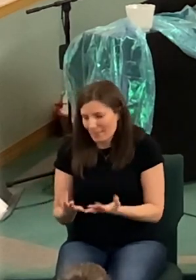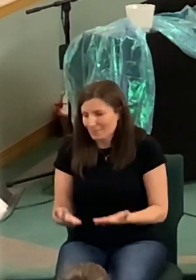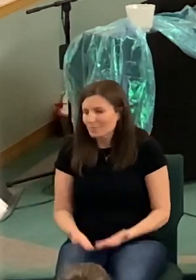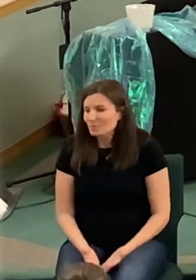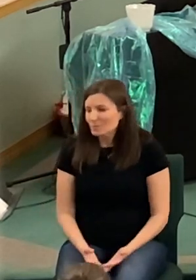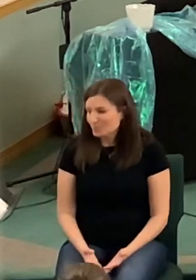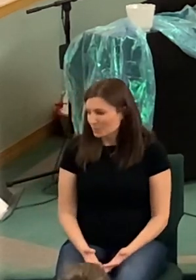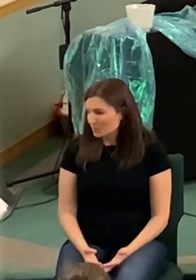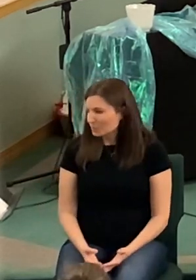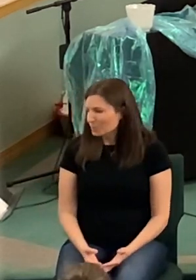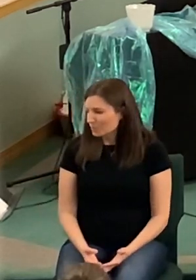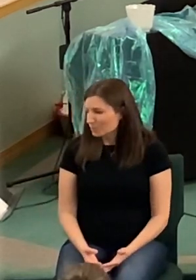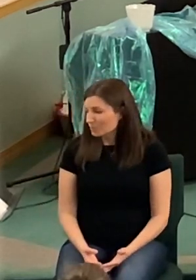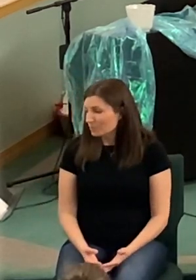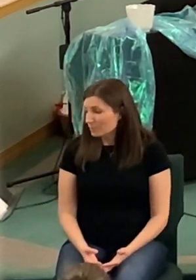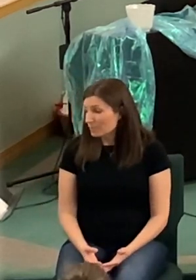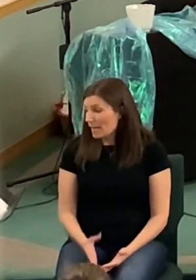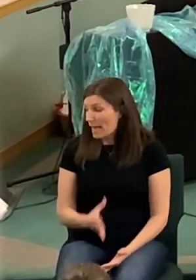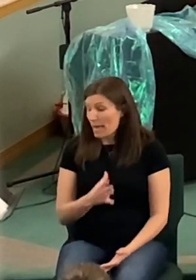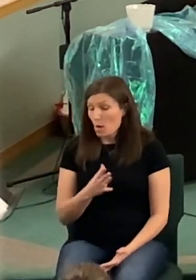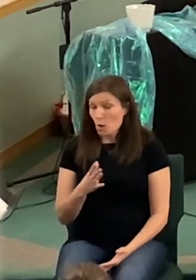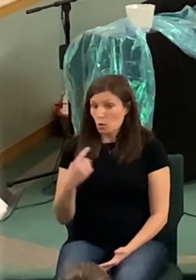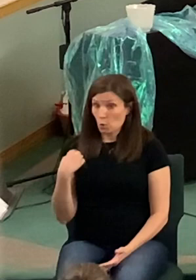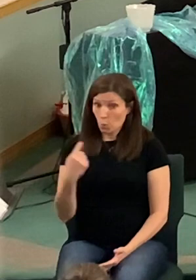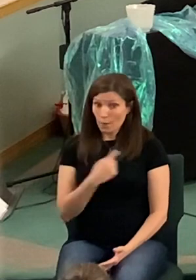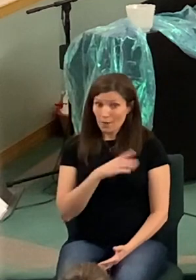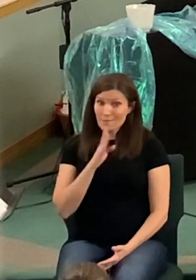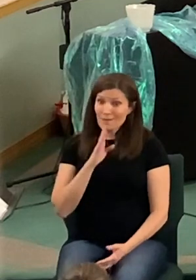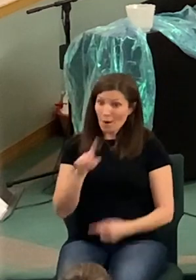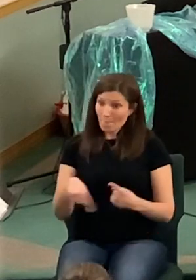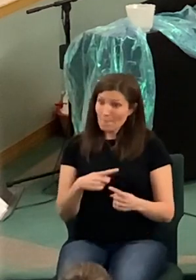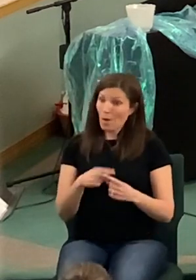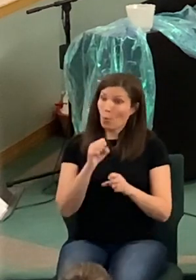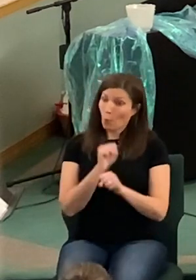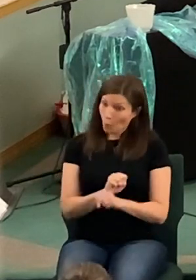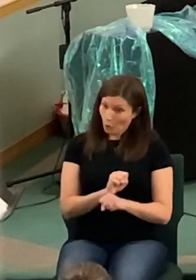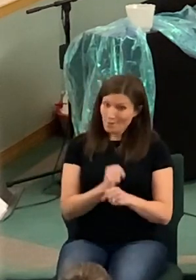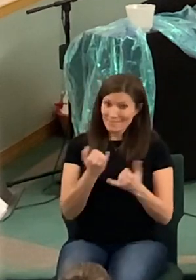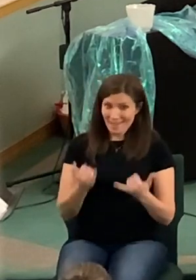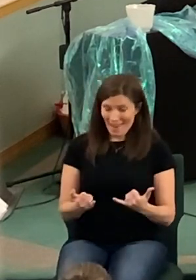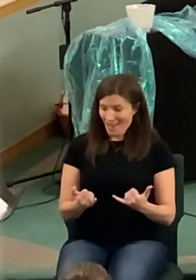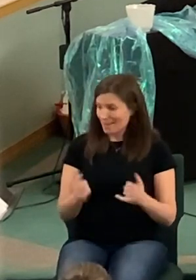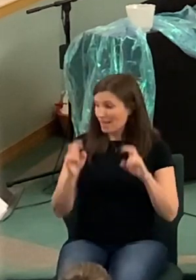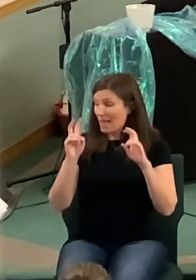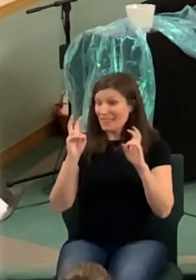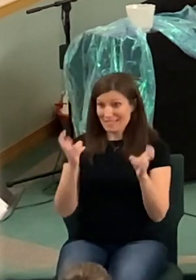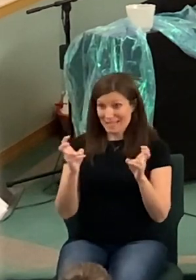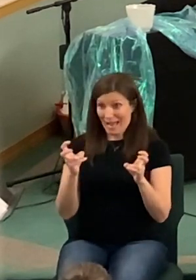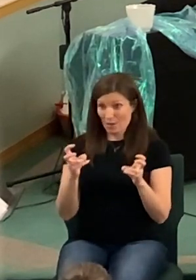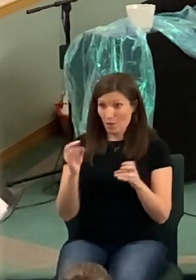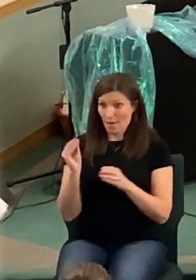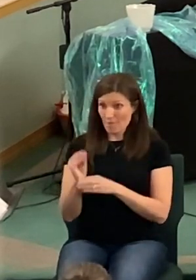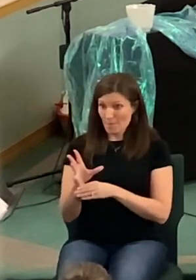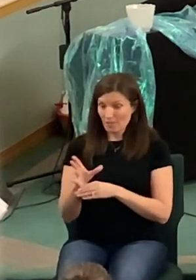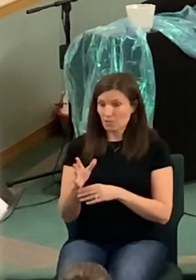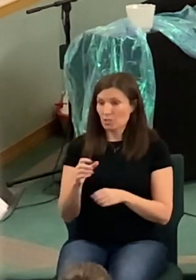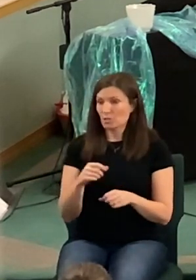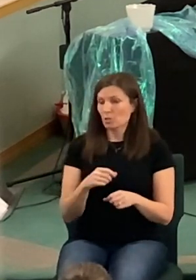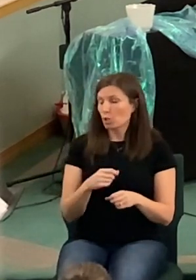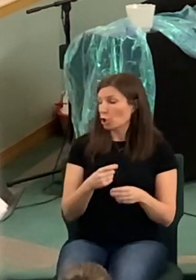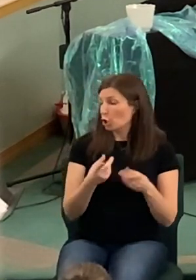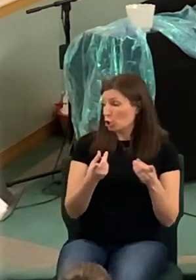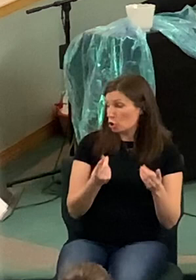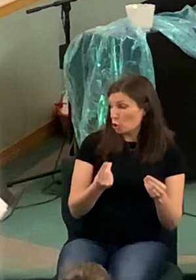events. And we're going to talk about work today. The title of our message is Work Doing Secular